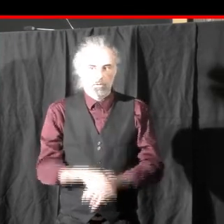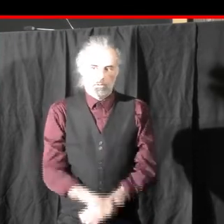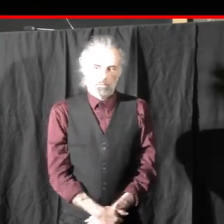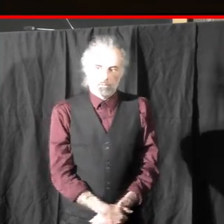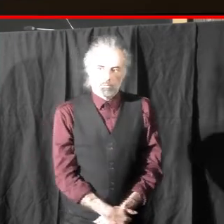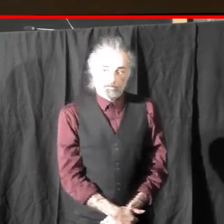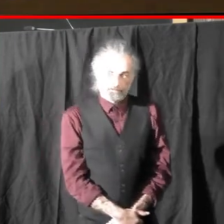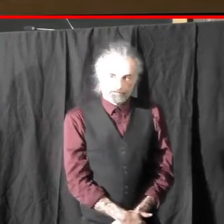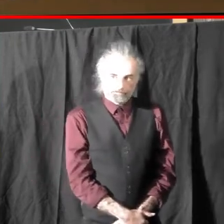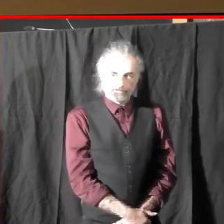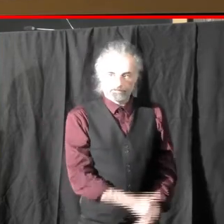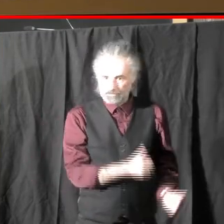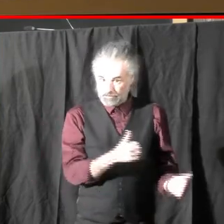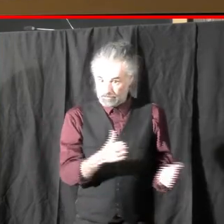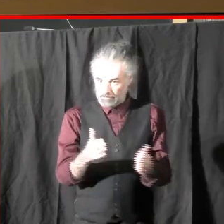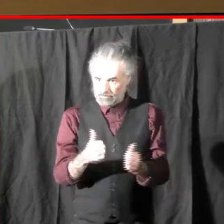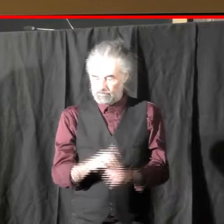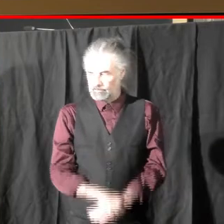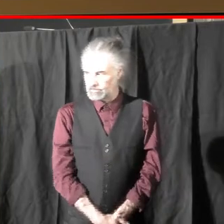Cool, thank you.